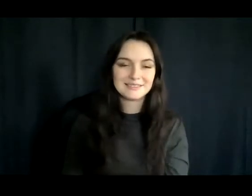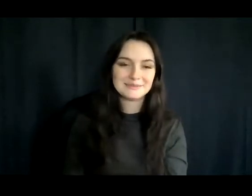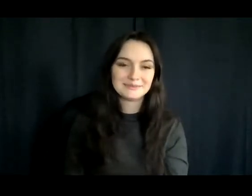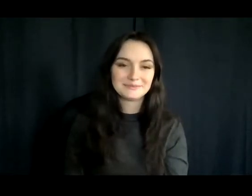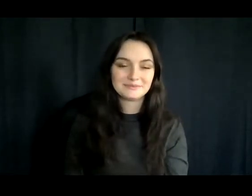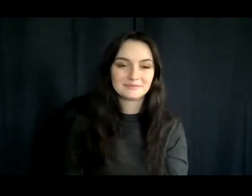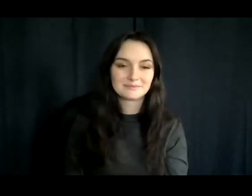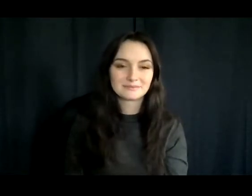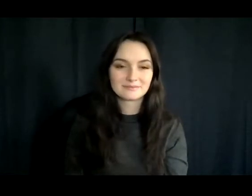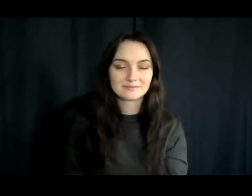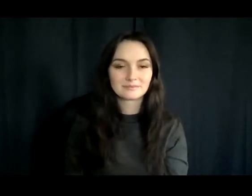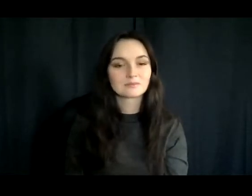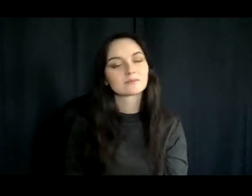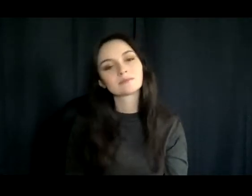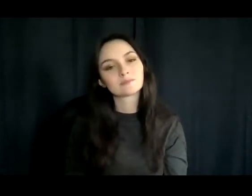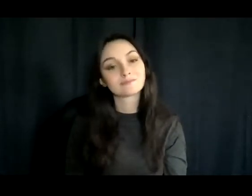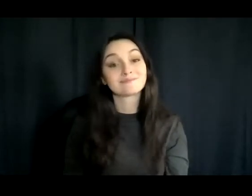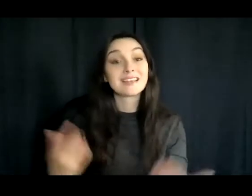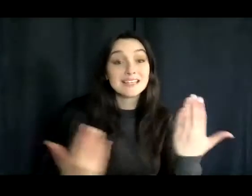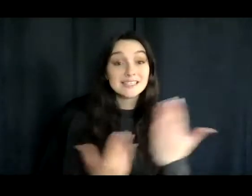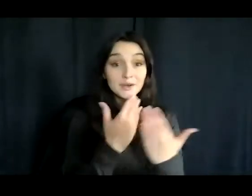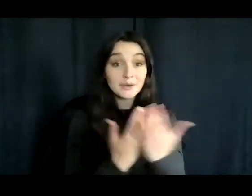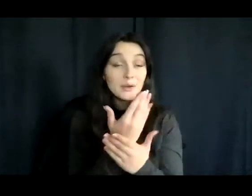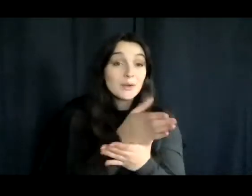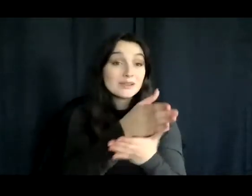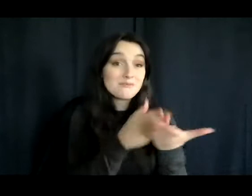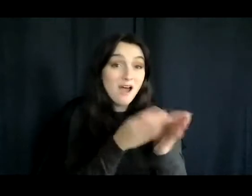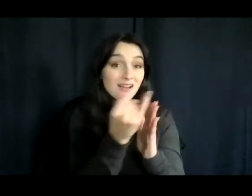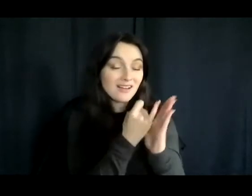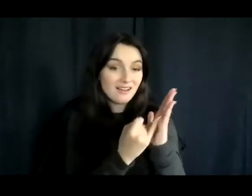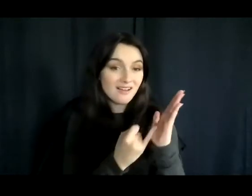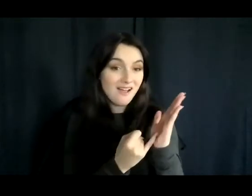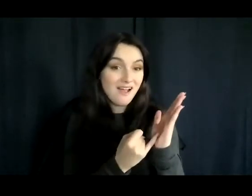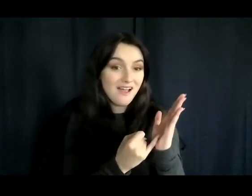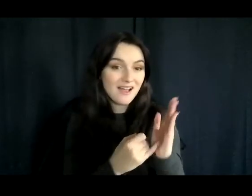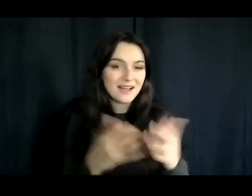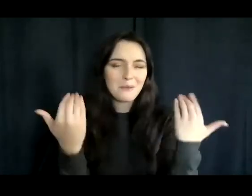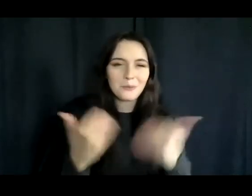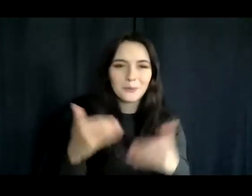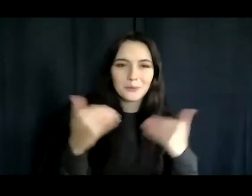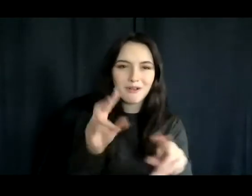This is our newest piece of artwork over here. Check this out.